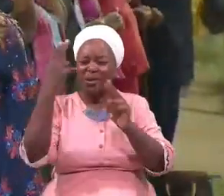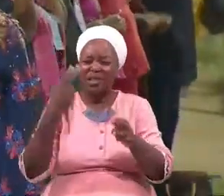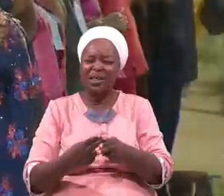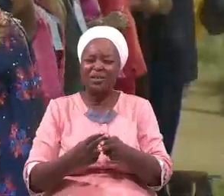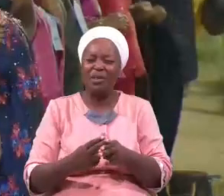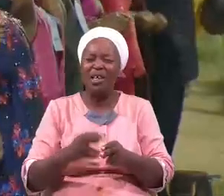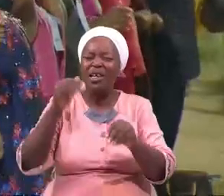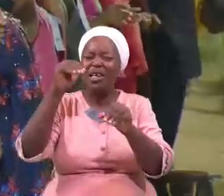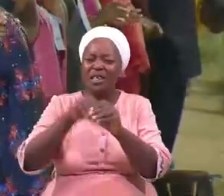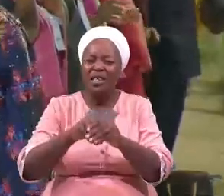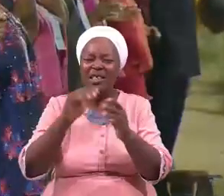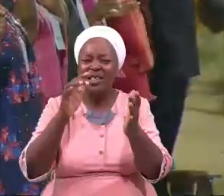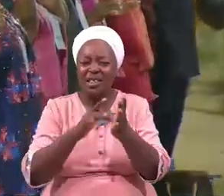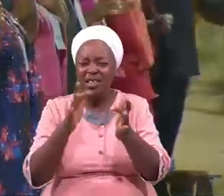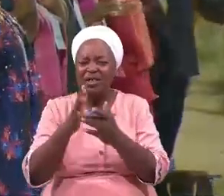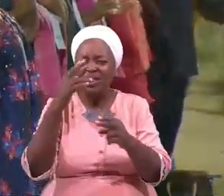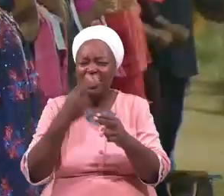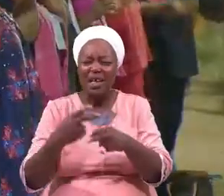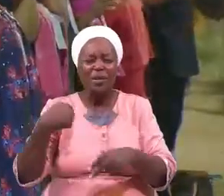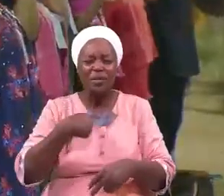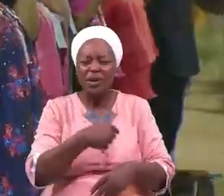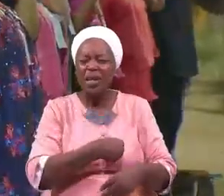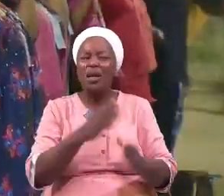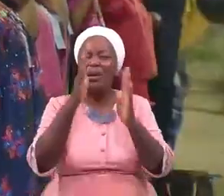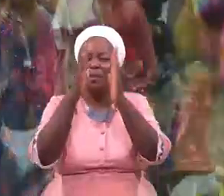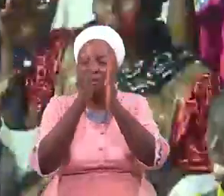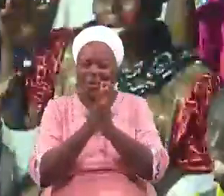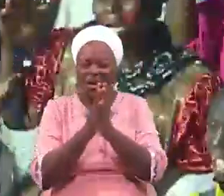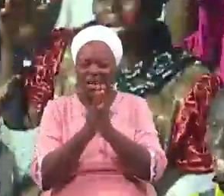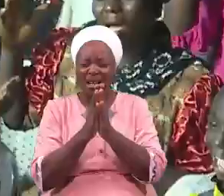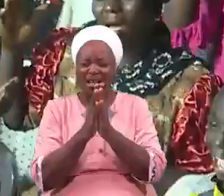In Jesus' name we pray.